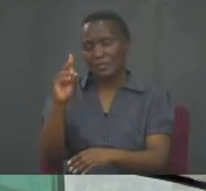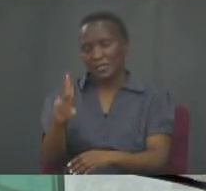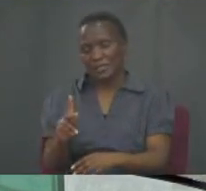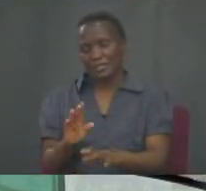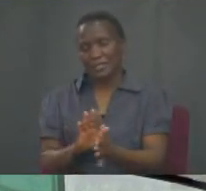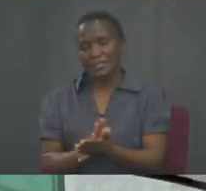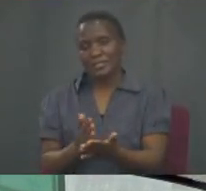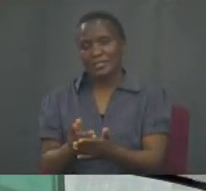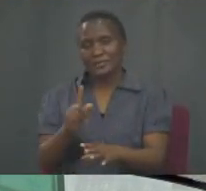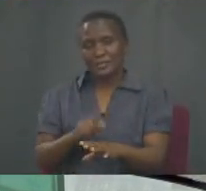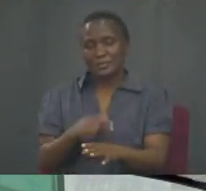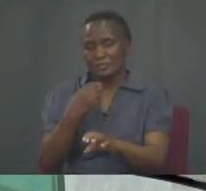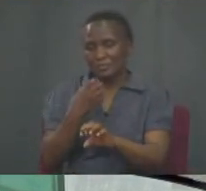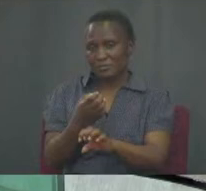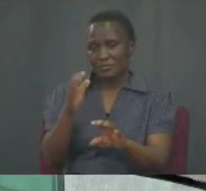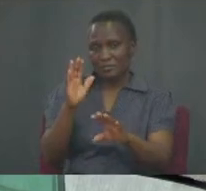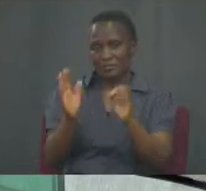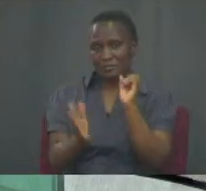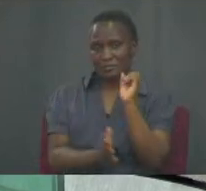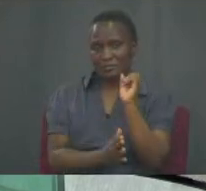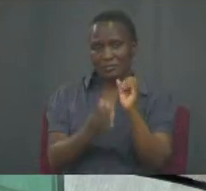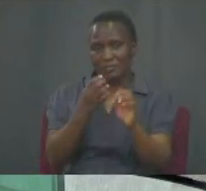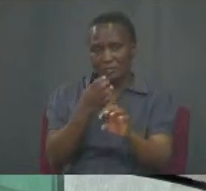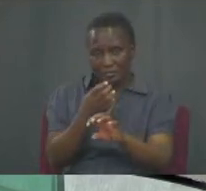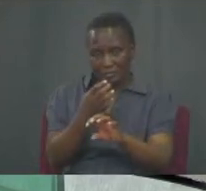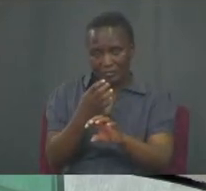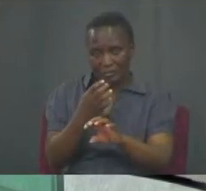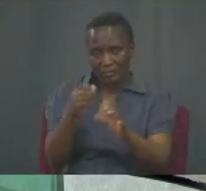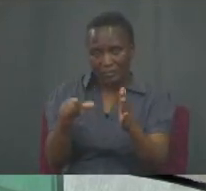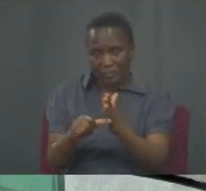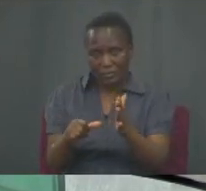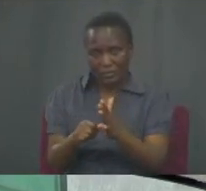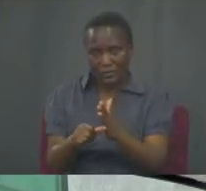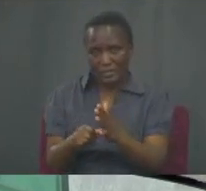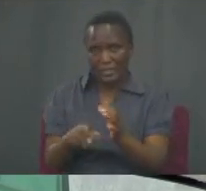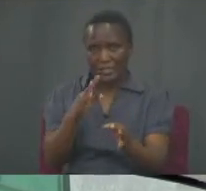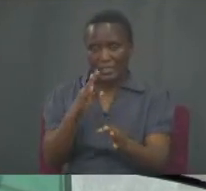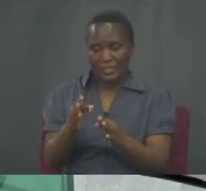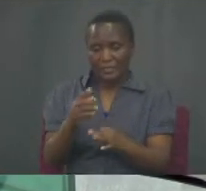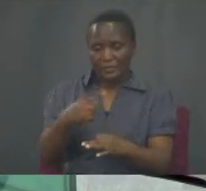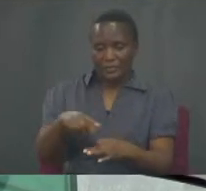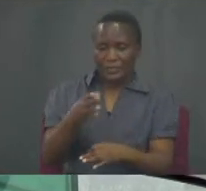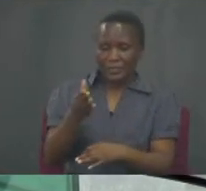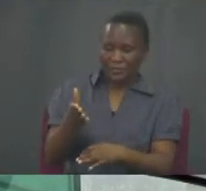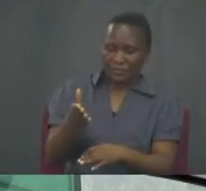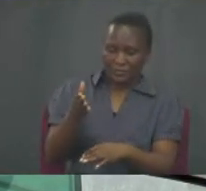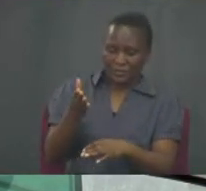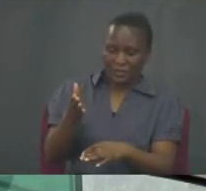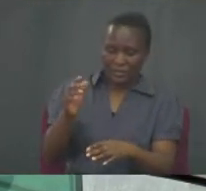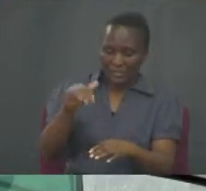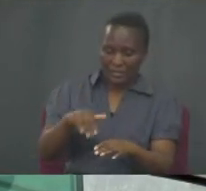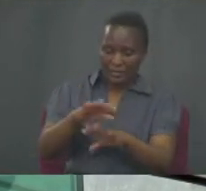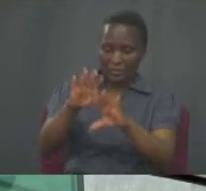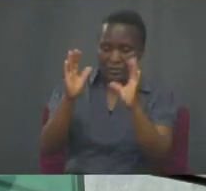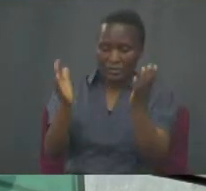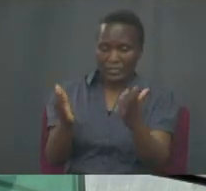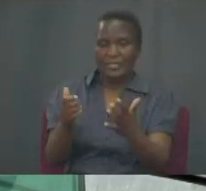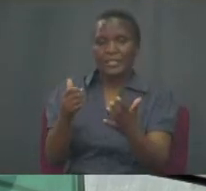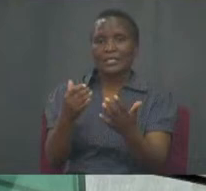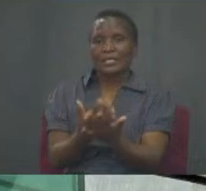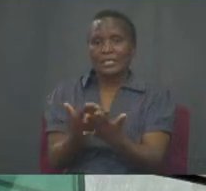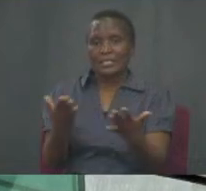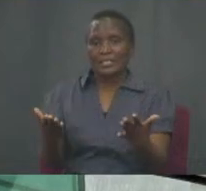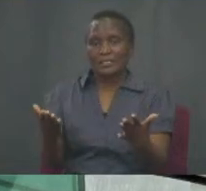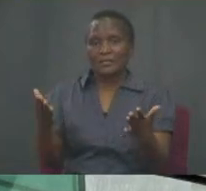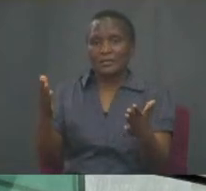you worship or you don't. It's the way of life. We are on this side of the earth. Things can go south anytime they decide to go